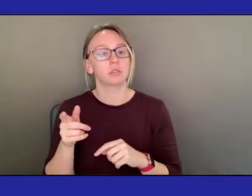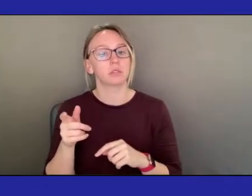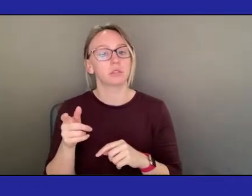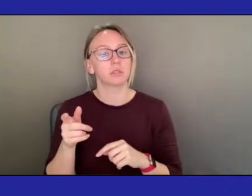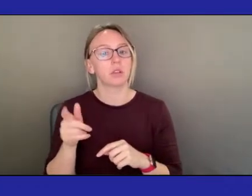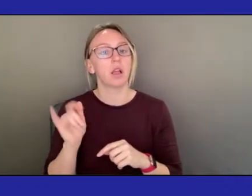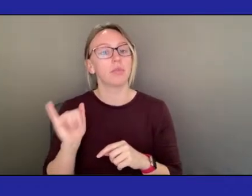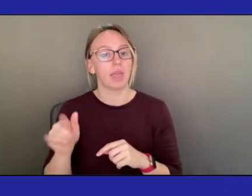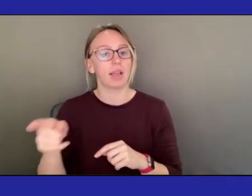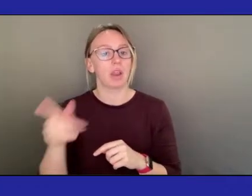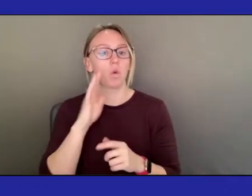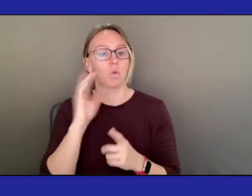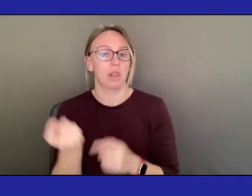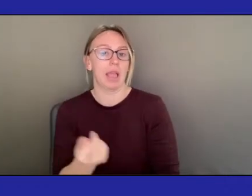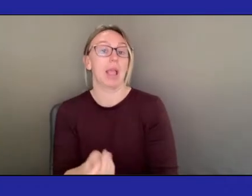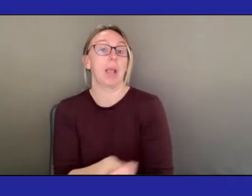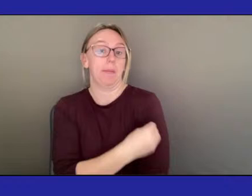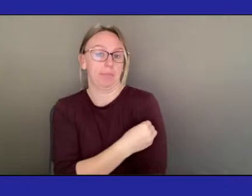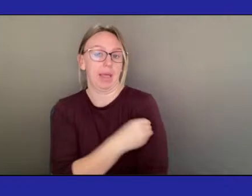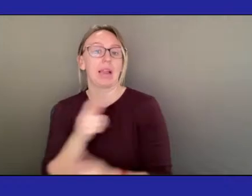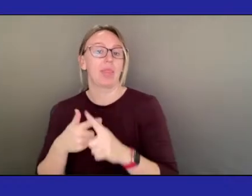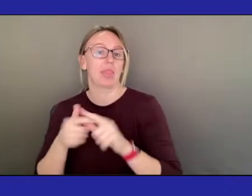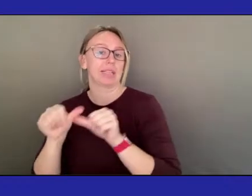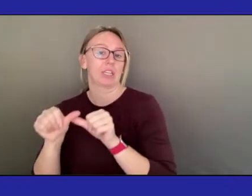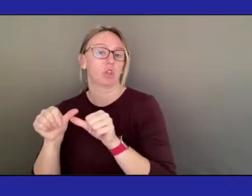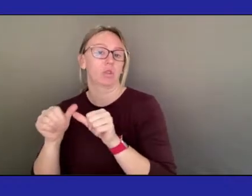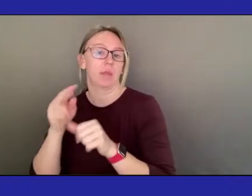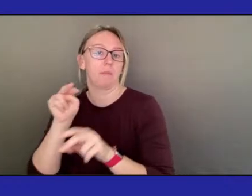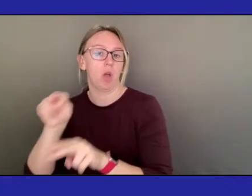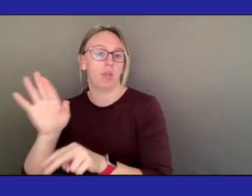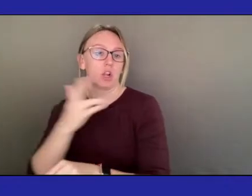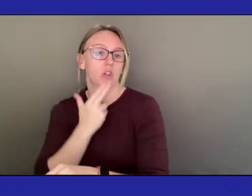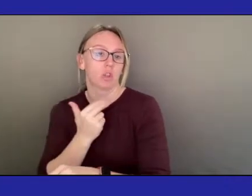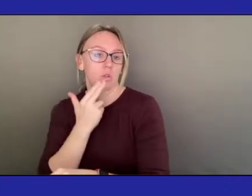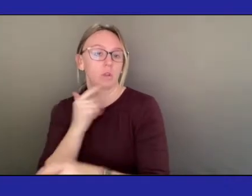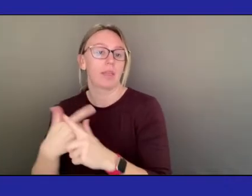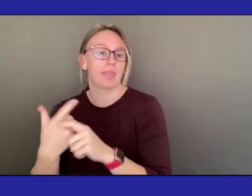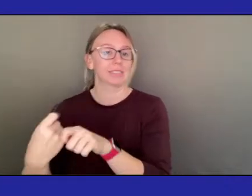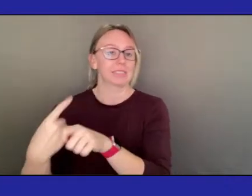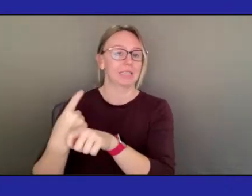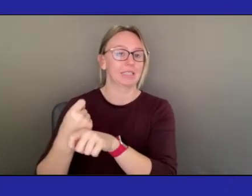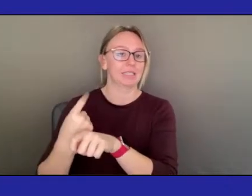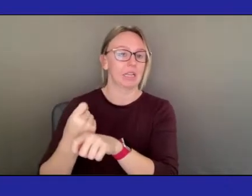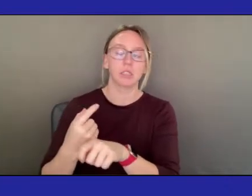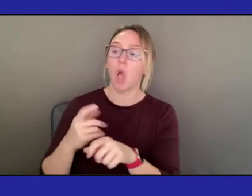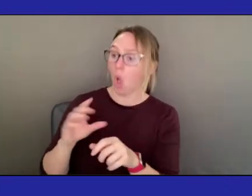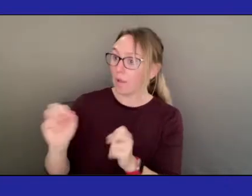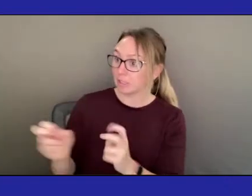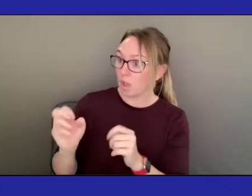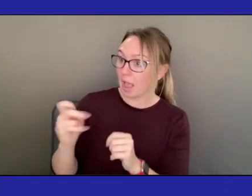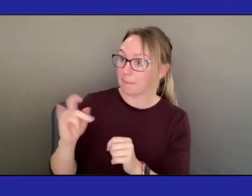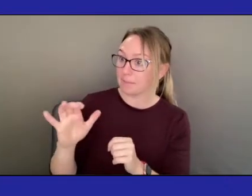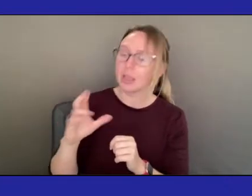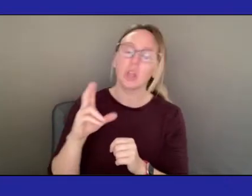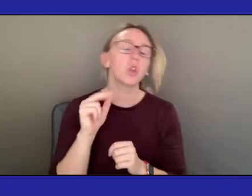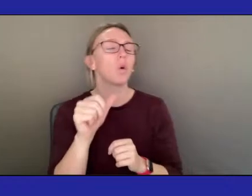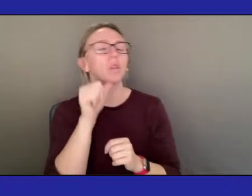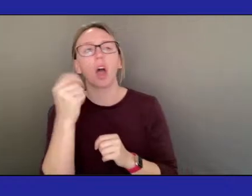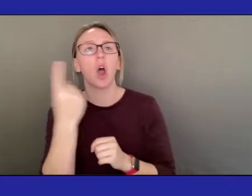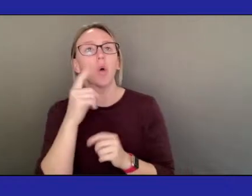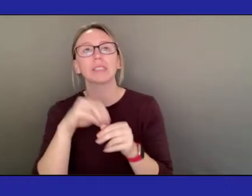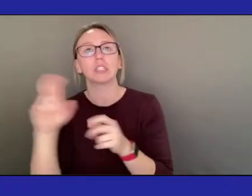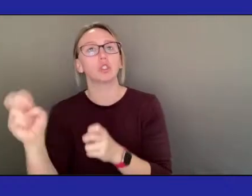glucose and can send it to us. Not necessarily into Epic. A lot of them are into like something